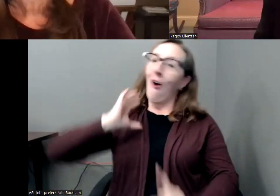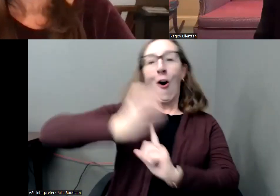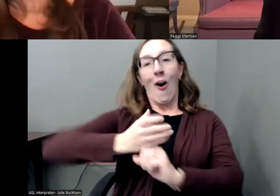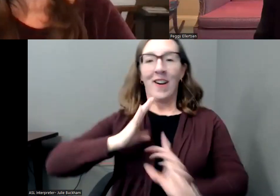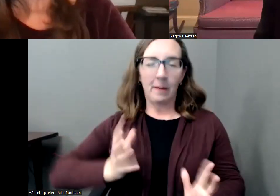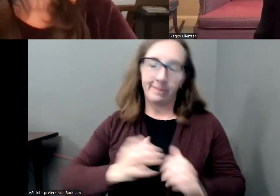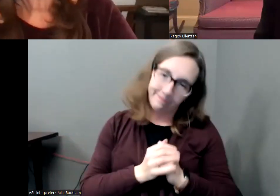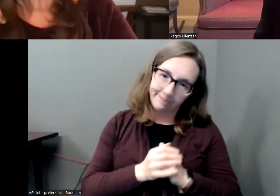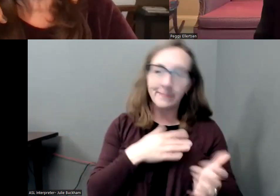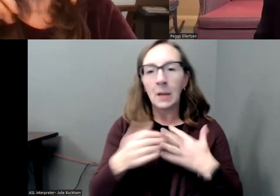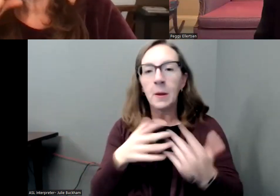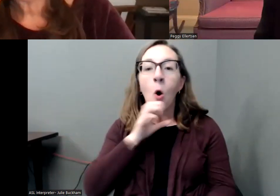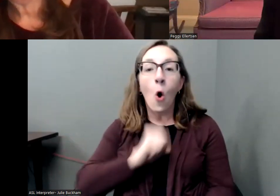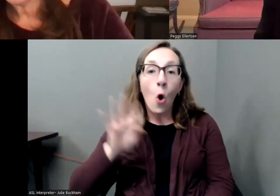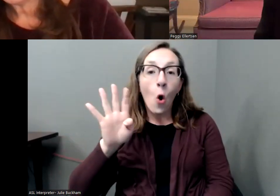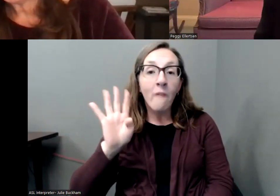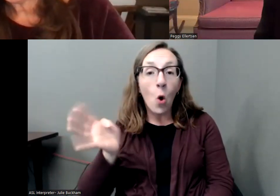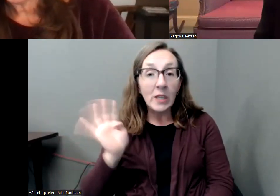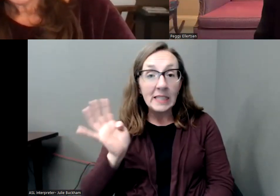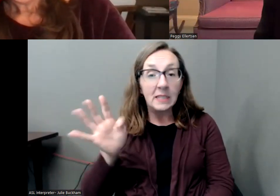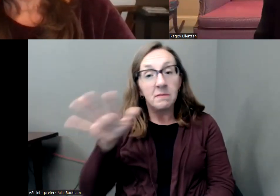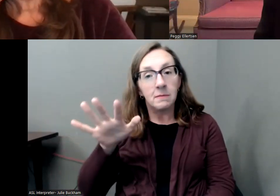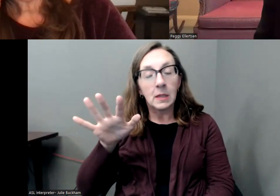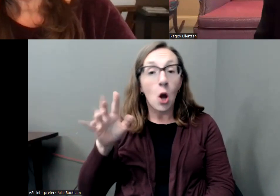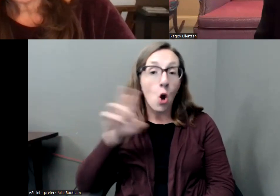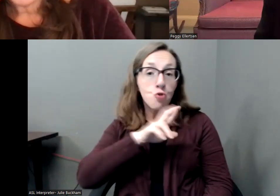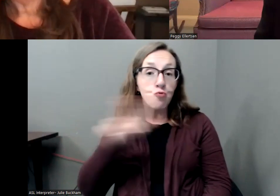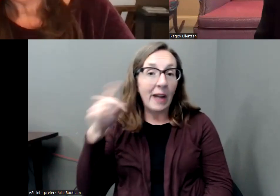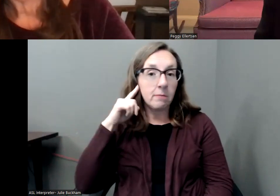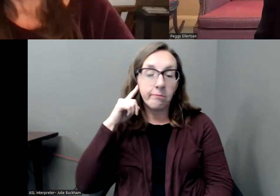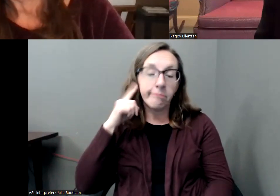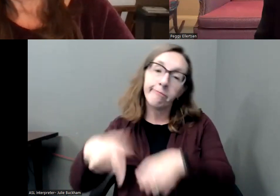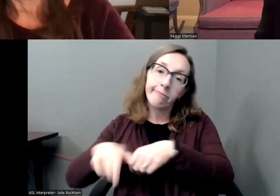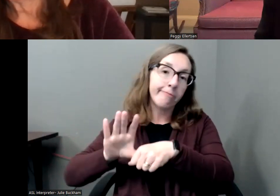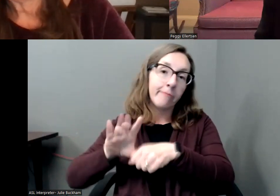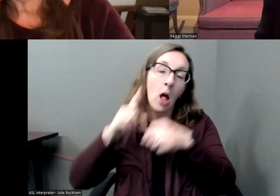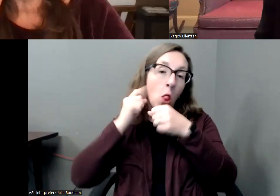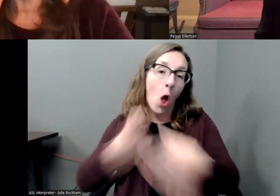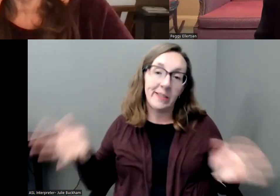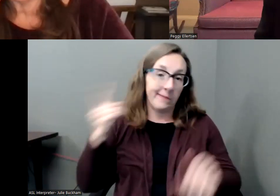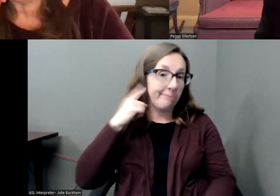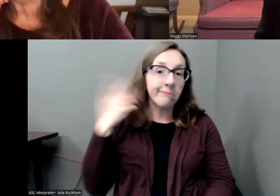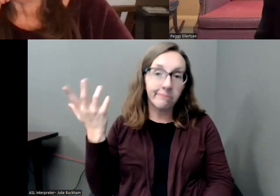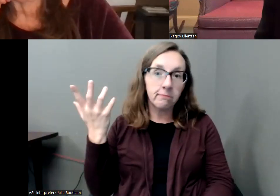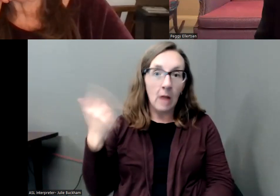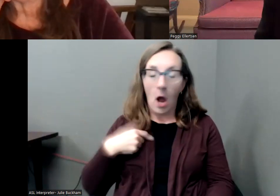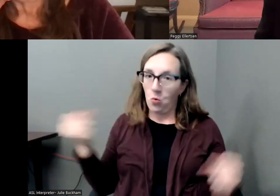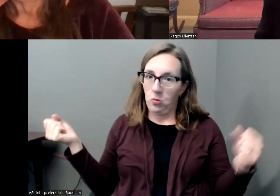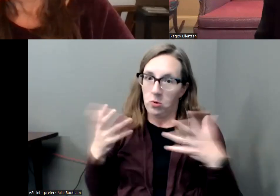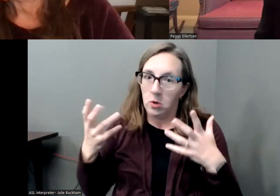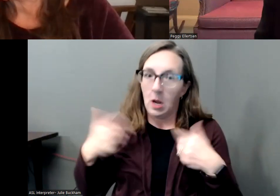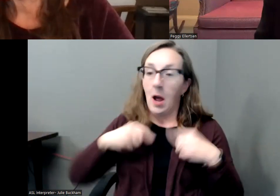40s, I suddenly lost the hearing in my right ear, and it was really terrifying. And I was tested